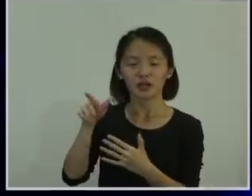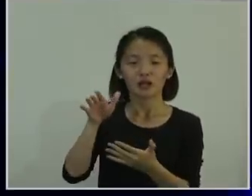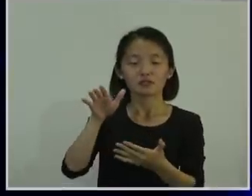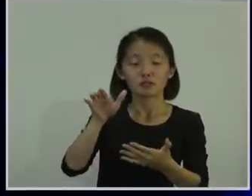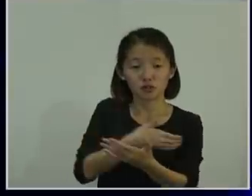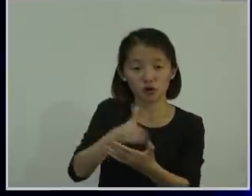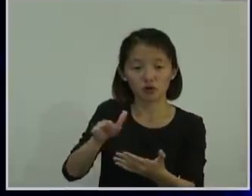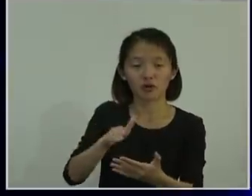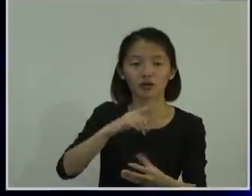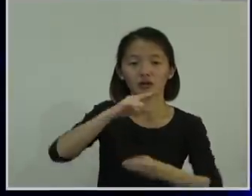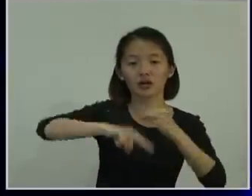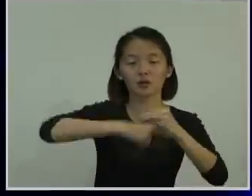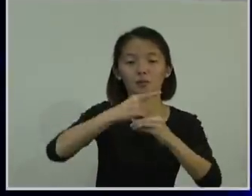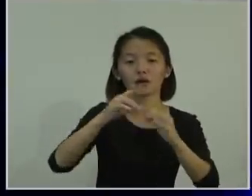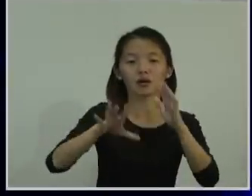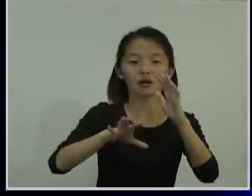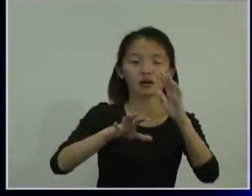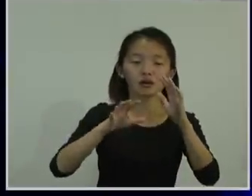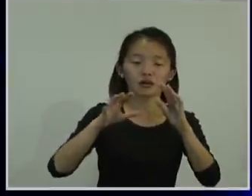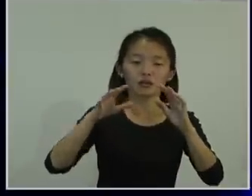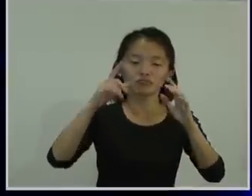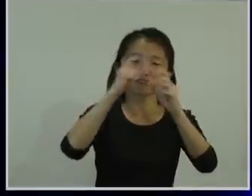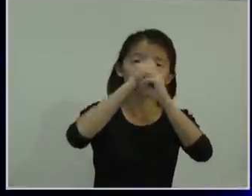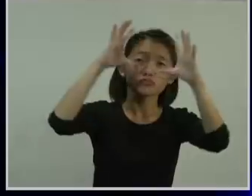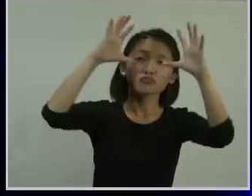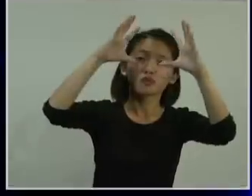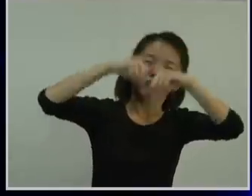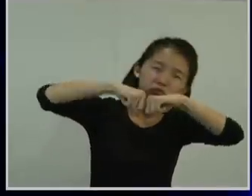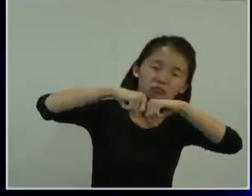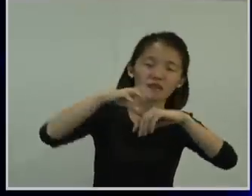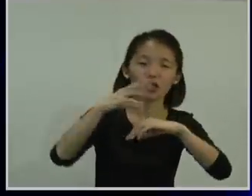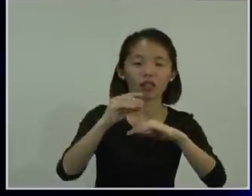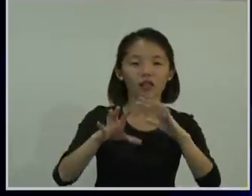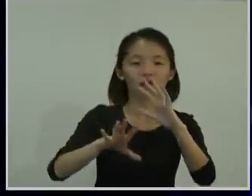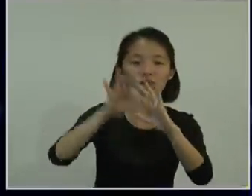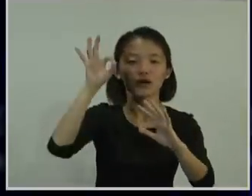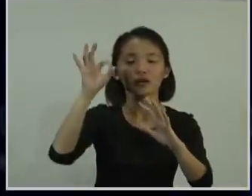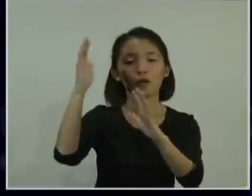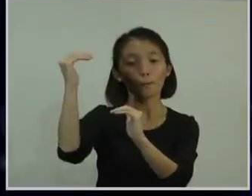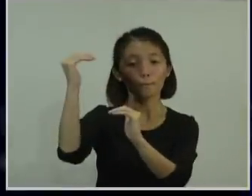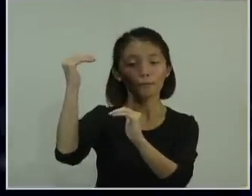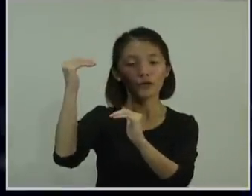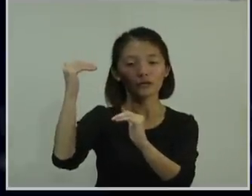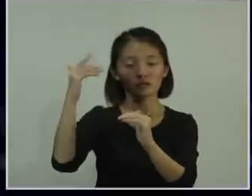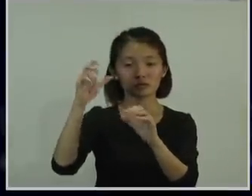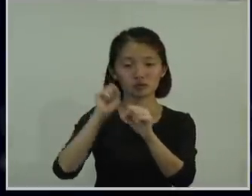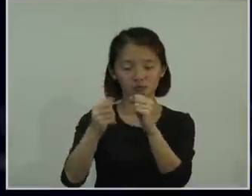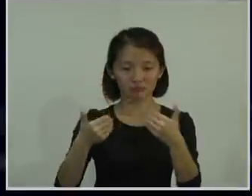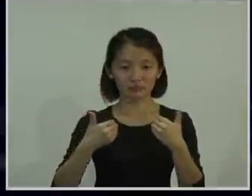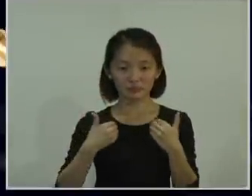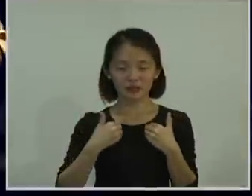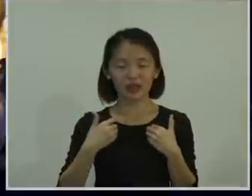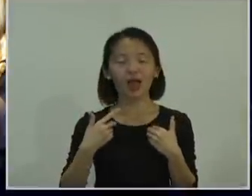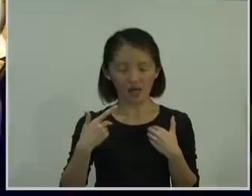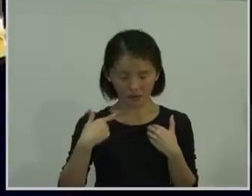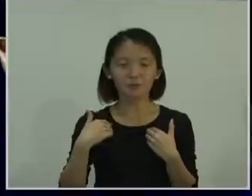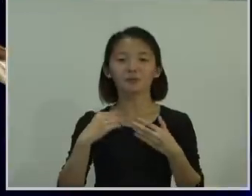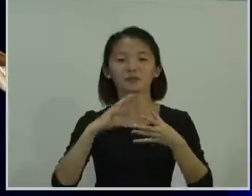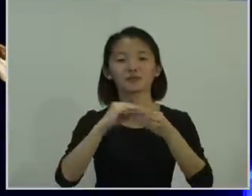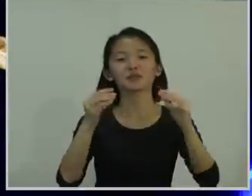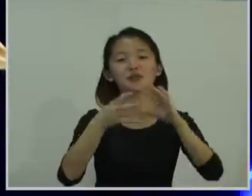of difficulties, I too have a story of hope to tell.